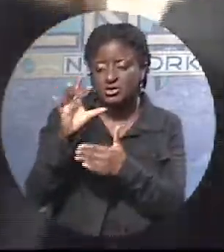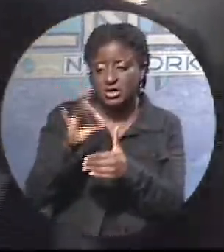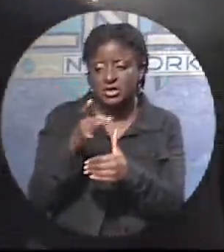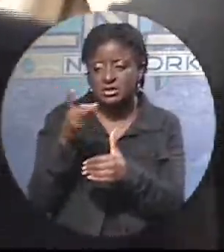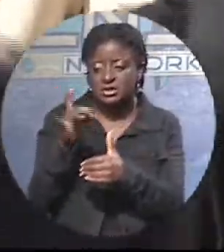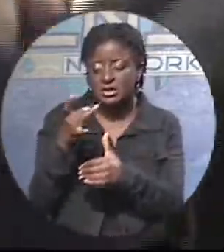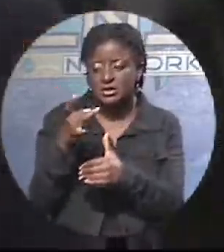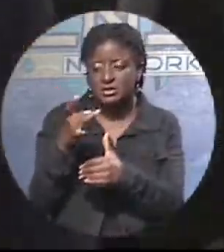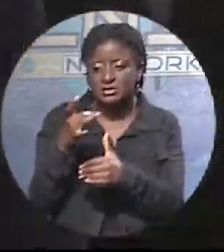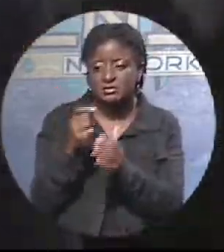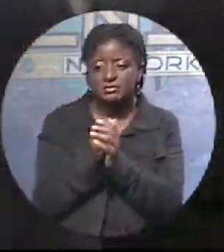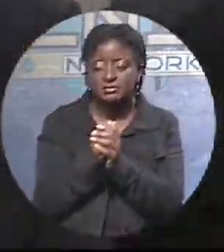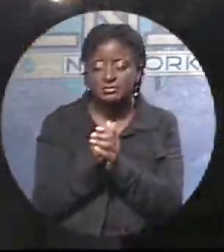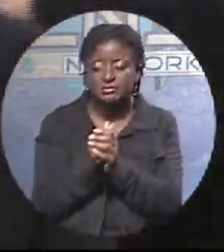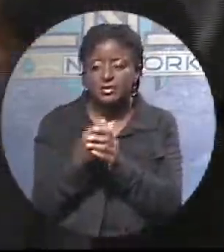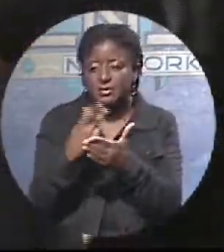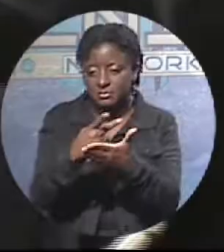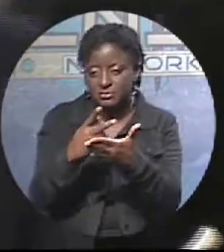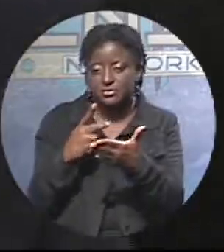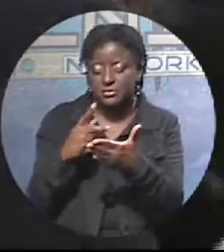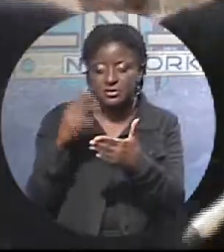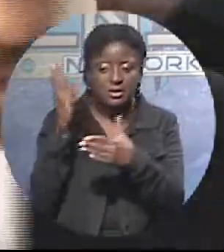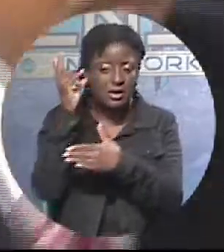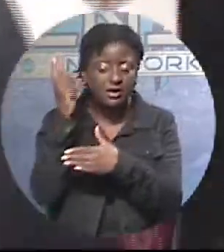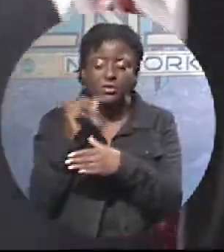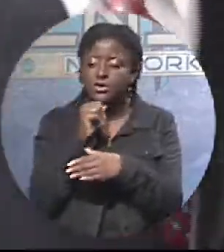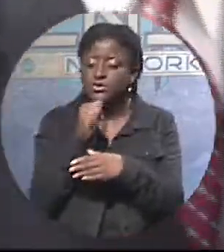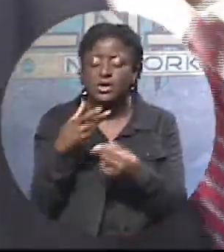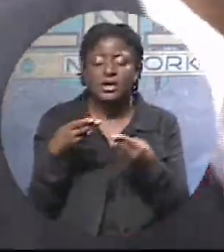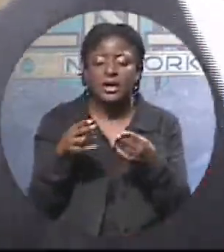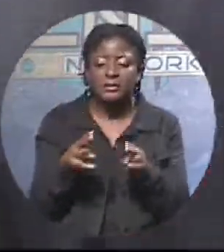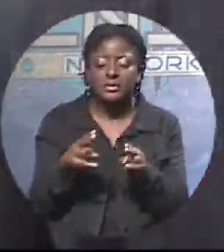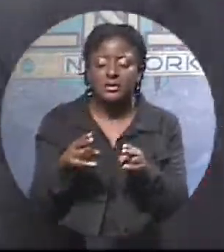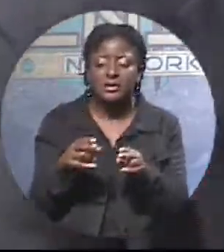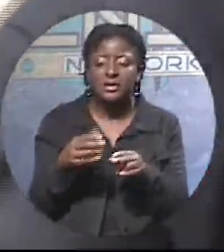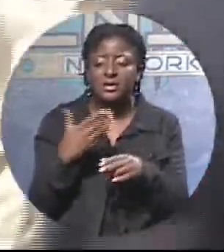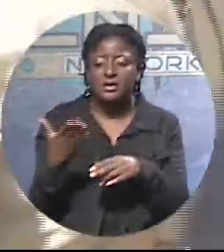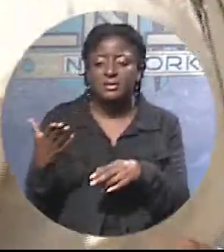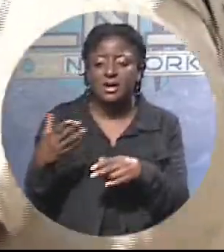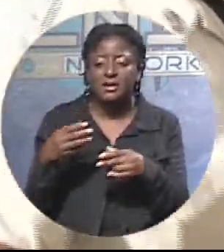papers. That means a preliminary hearing will not take place and the case will be